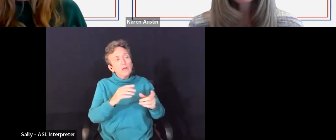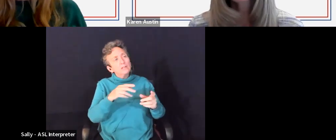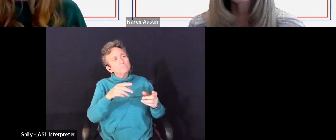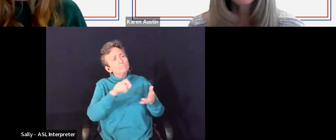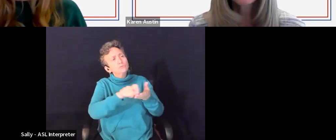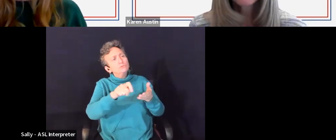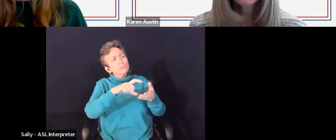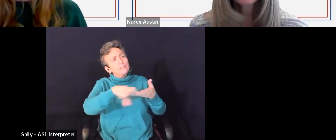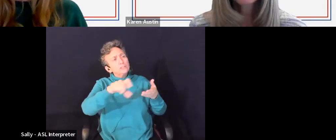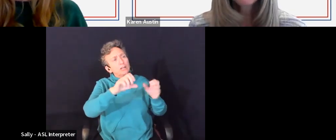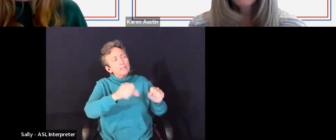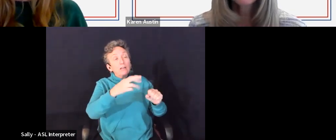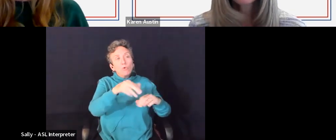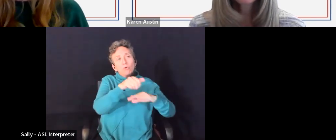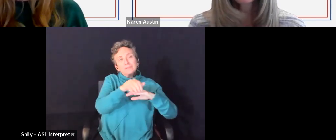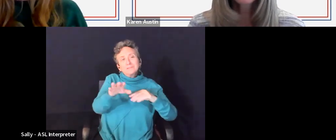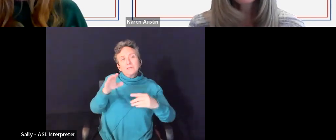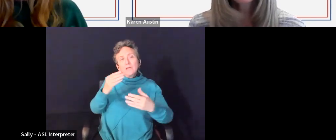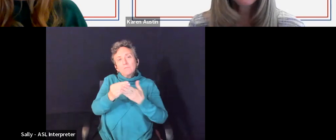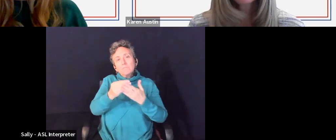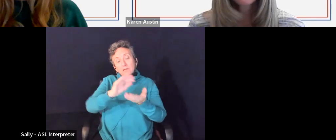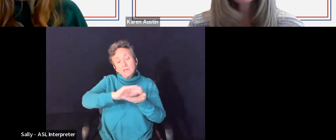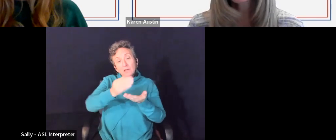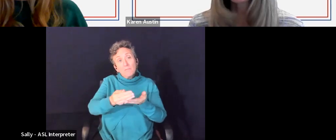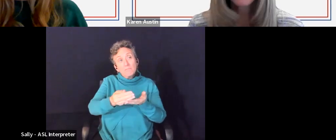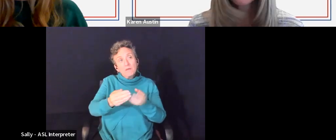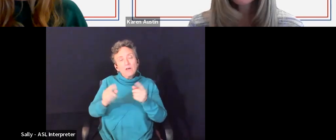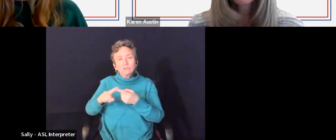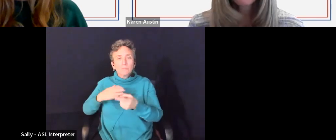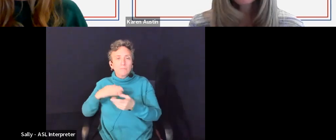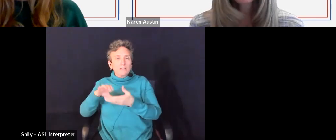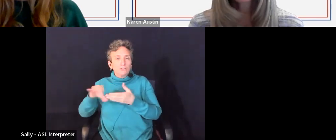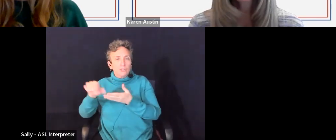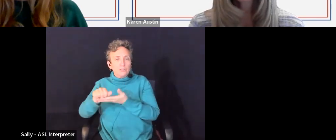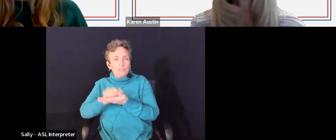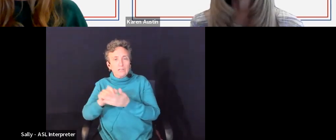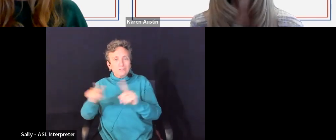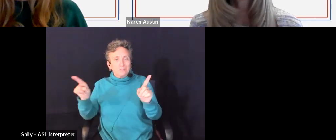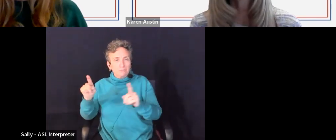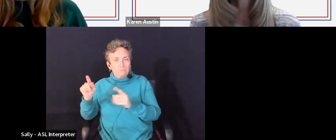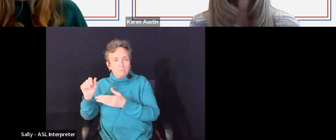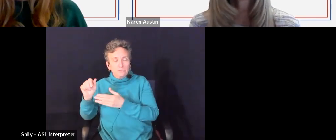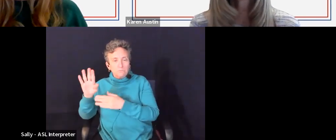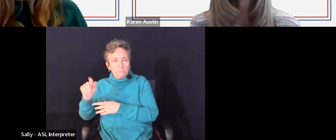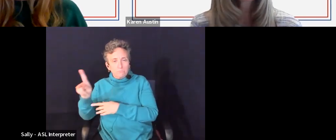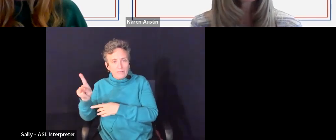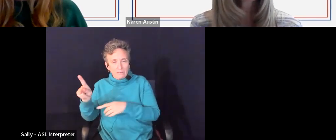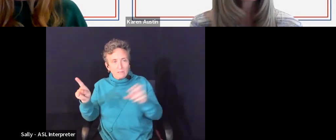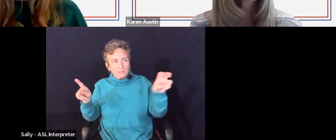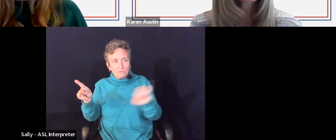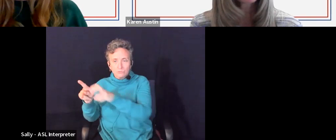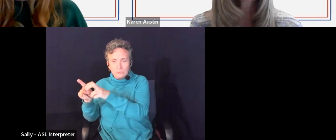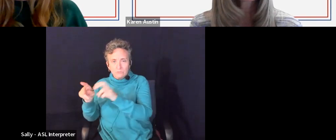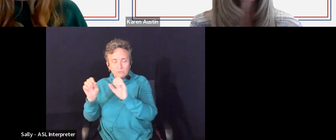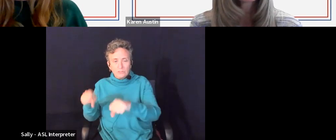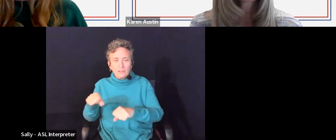or send this amount of money to my, checking account at a different bank that will then give you the expense. I think,